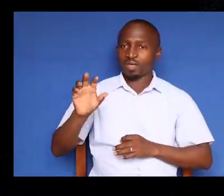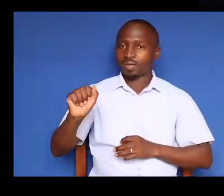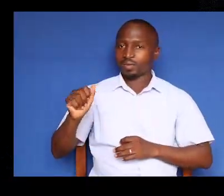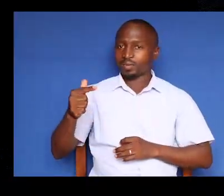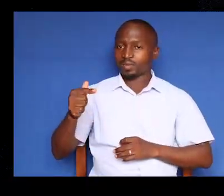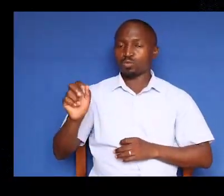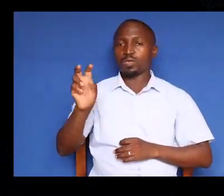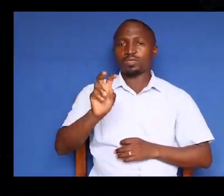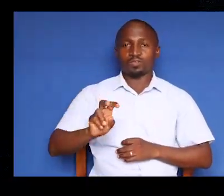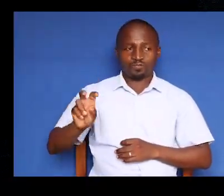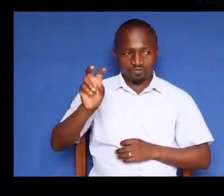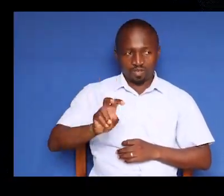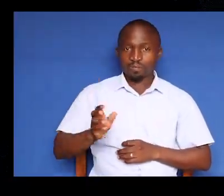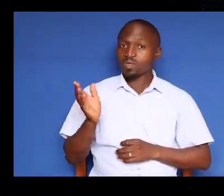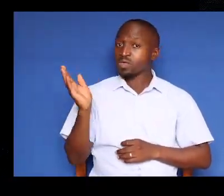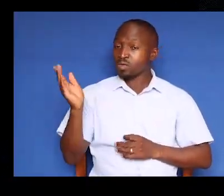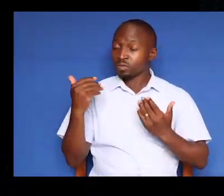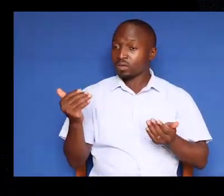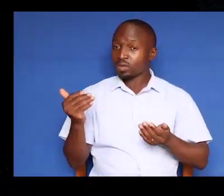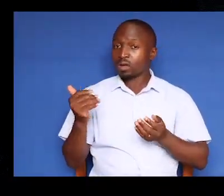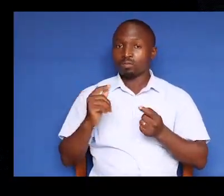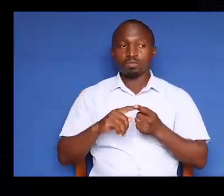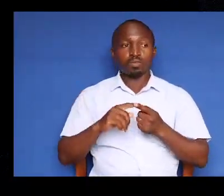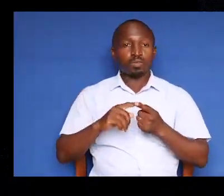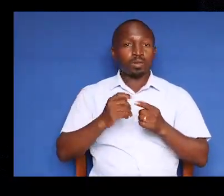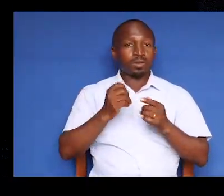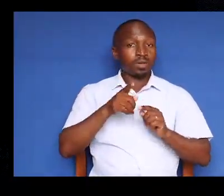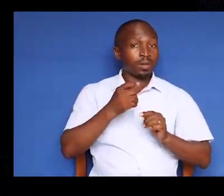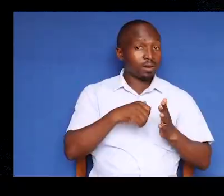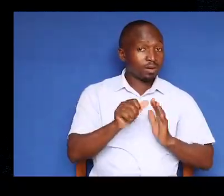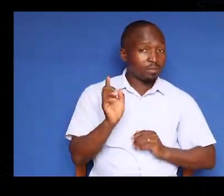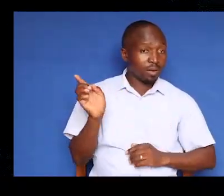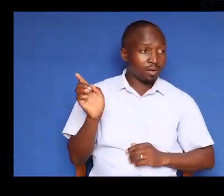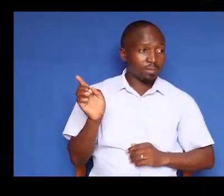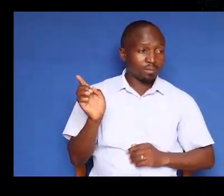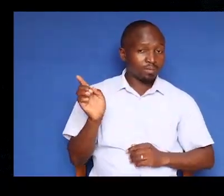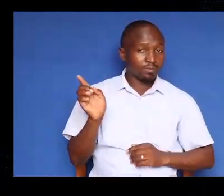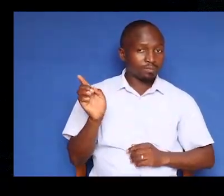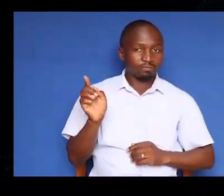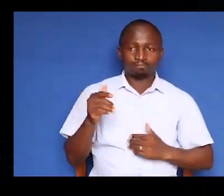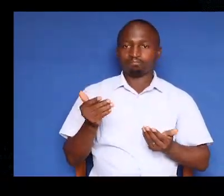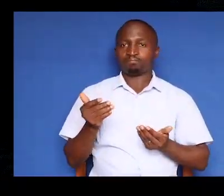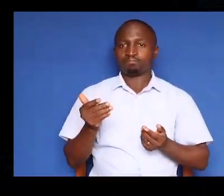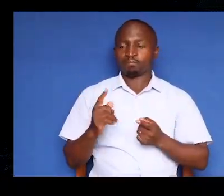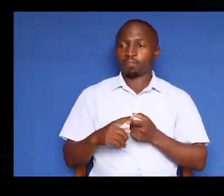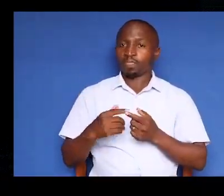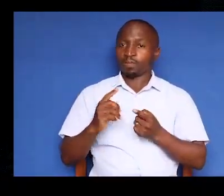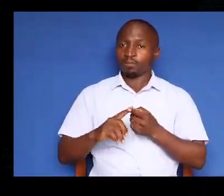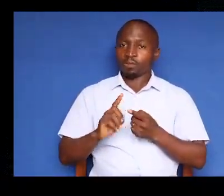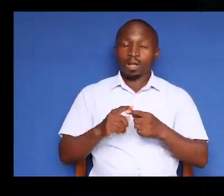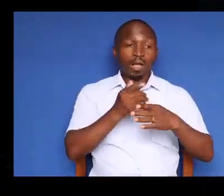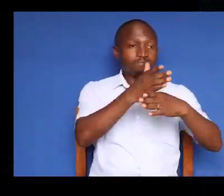is computed. This will be paid by, will be collected and